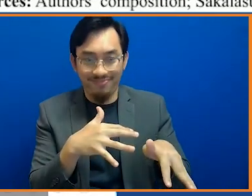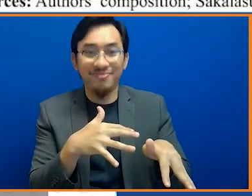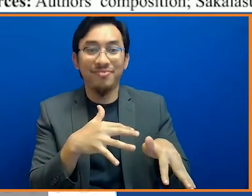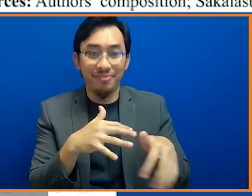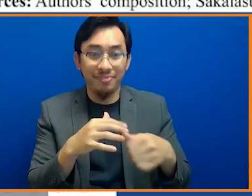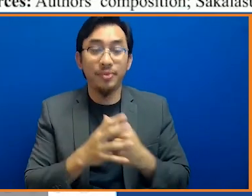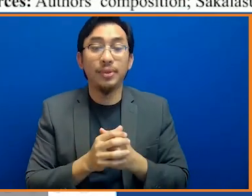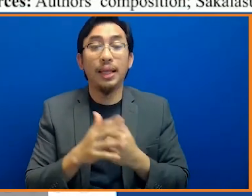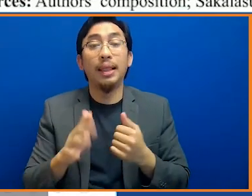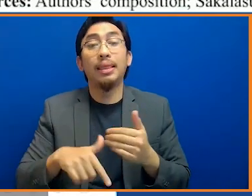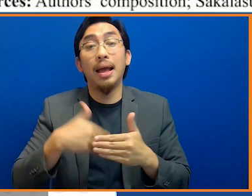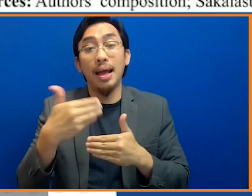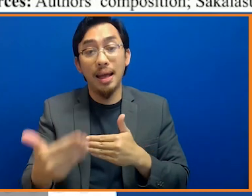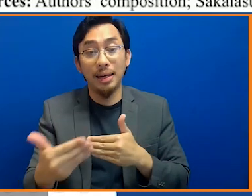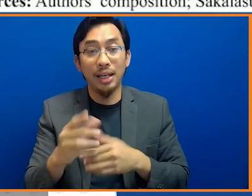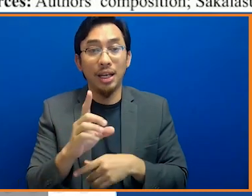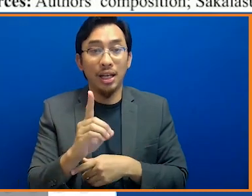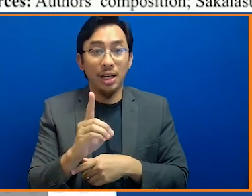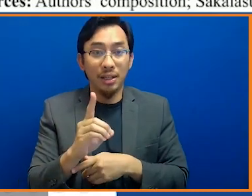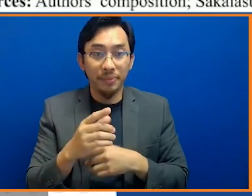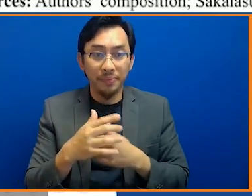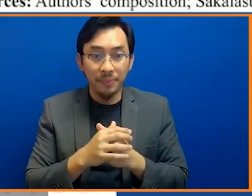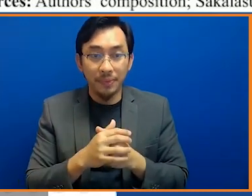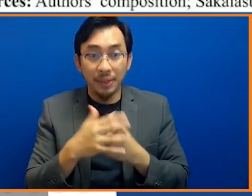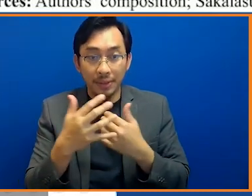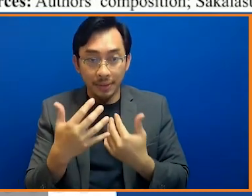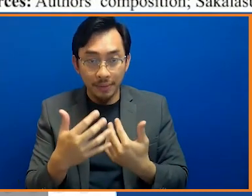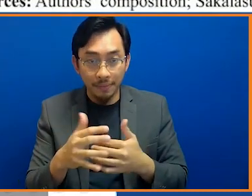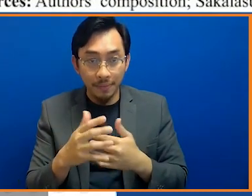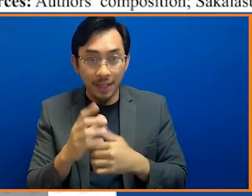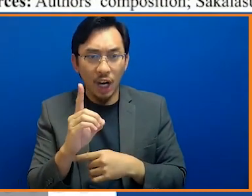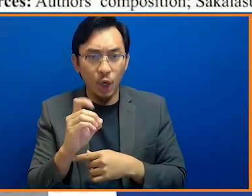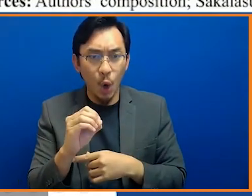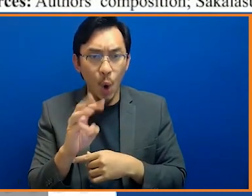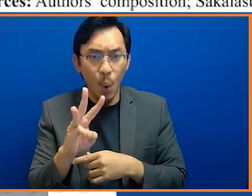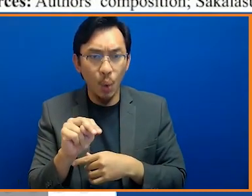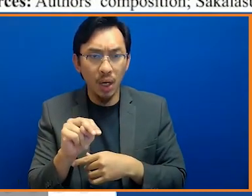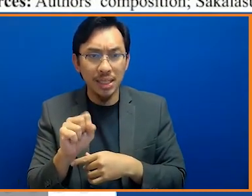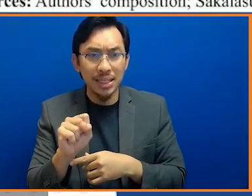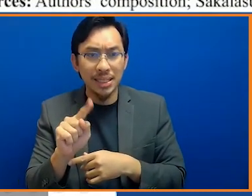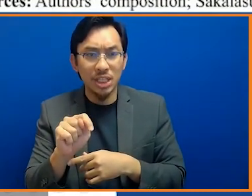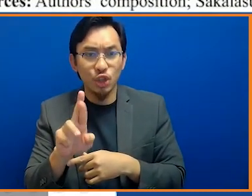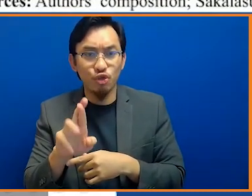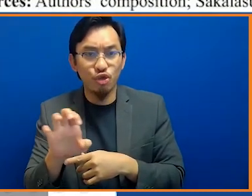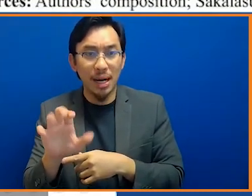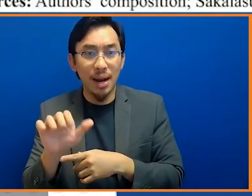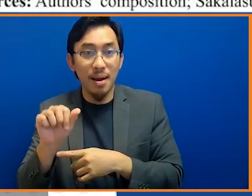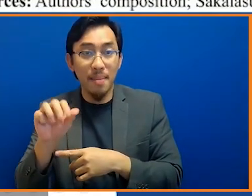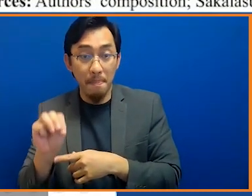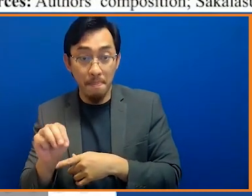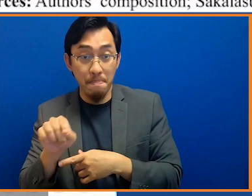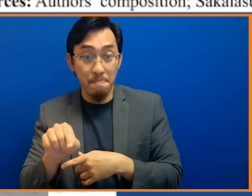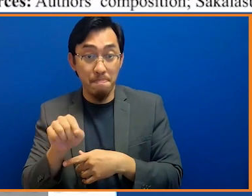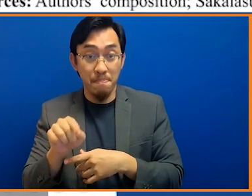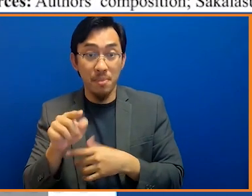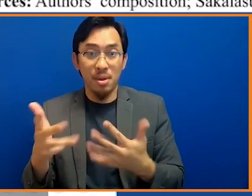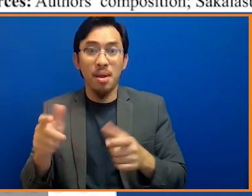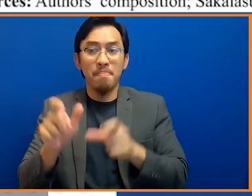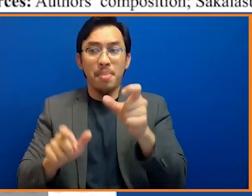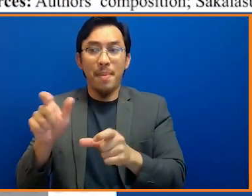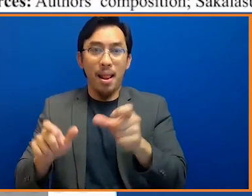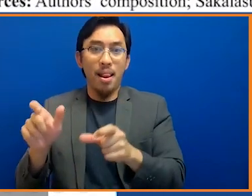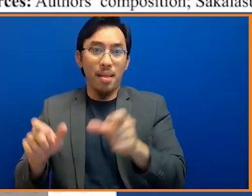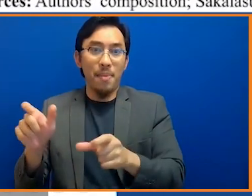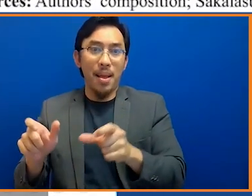And then at the downstream part is to publicize the evacuation orders and evacuate people. So